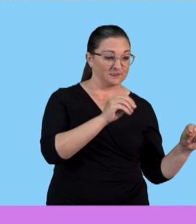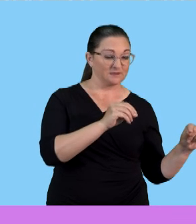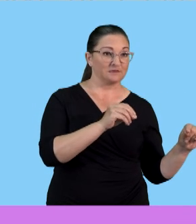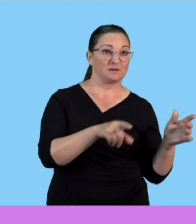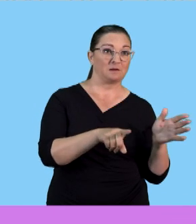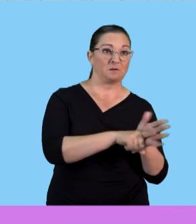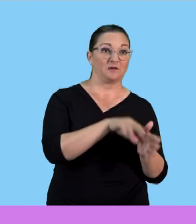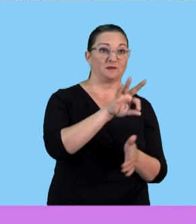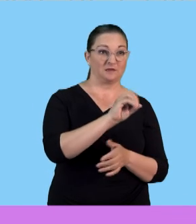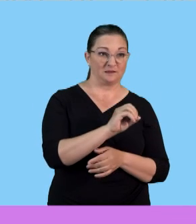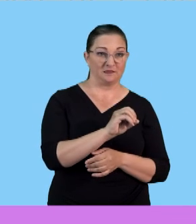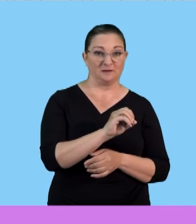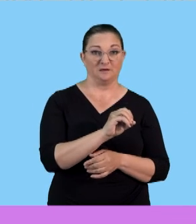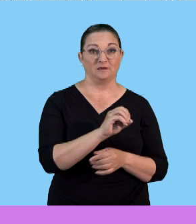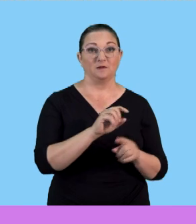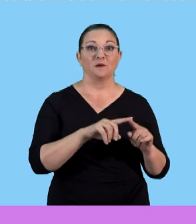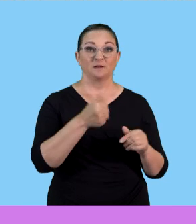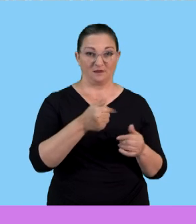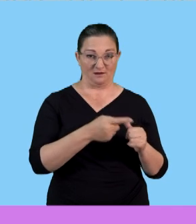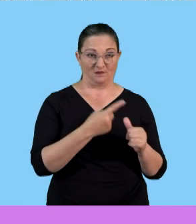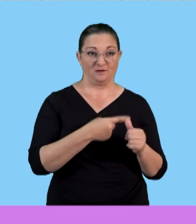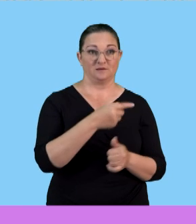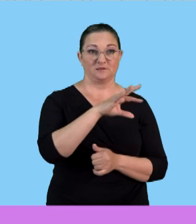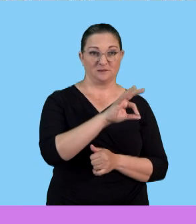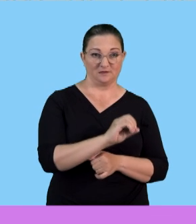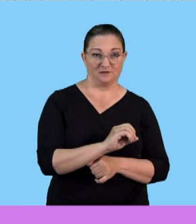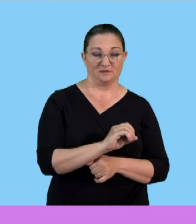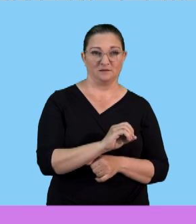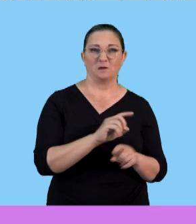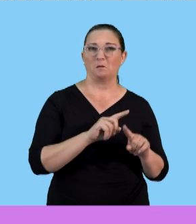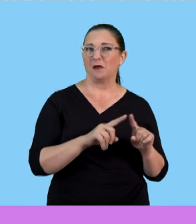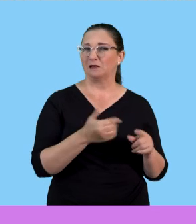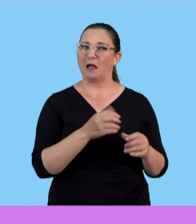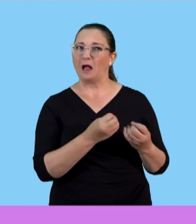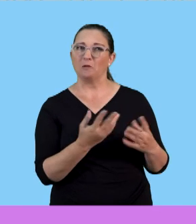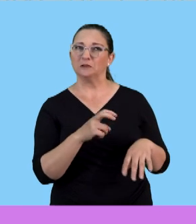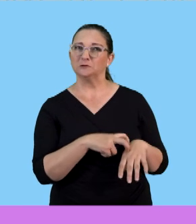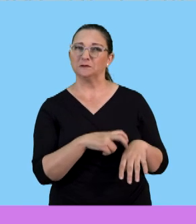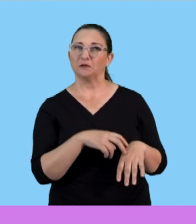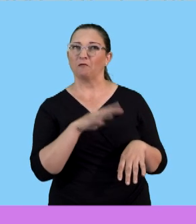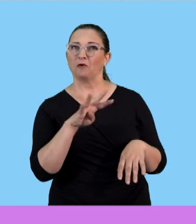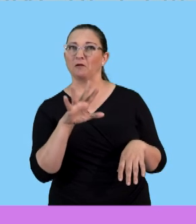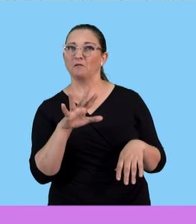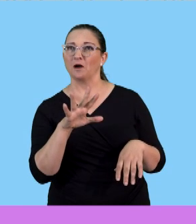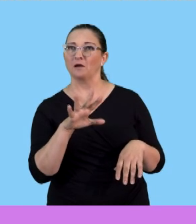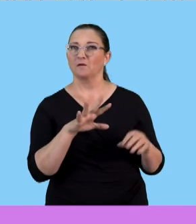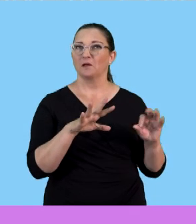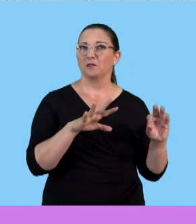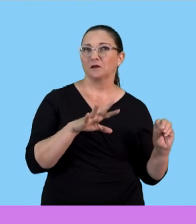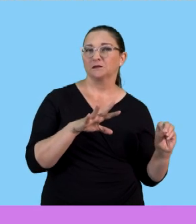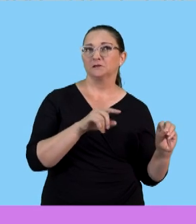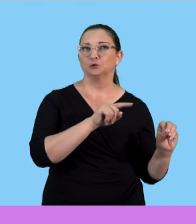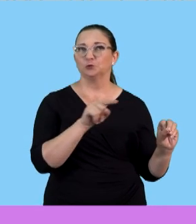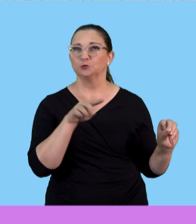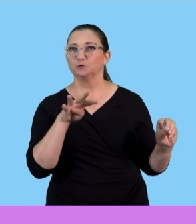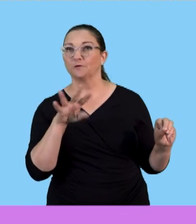60 minus 30, it will give you 30. Now, how much do we need in order for us to have this 45? Now,